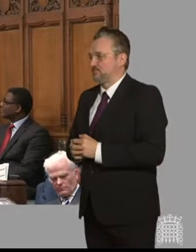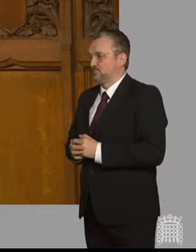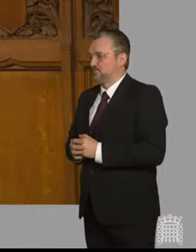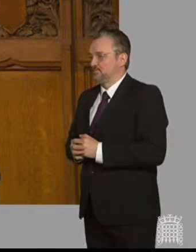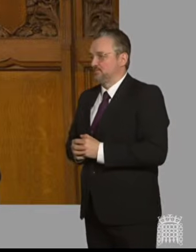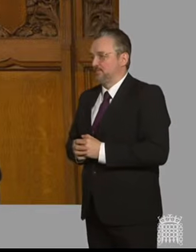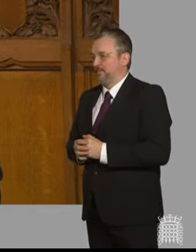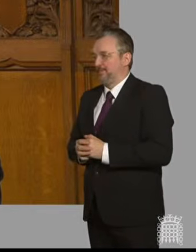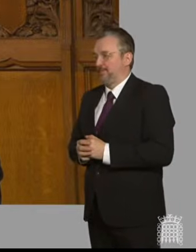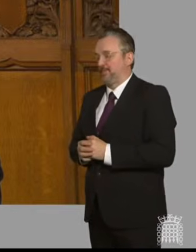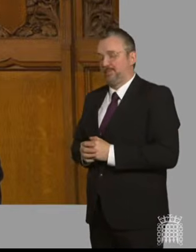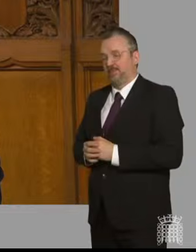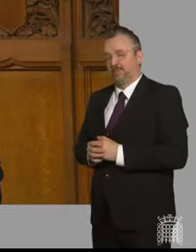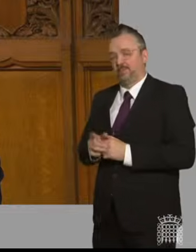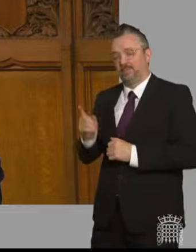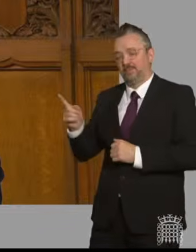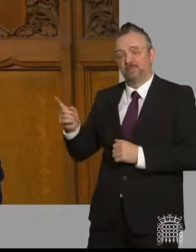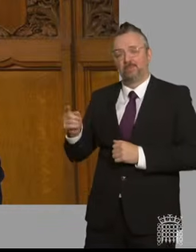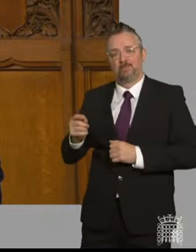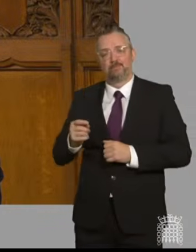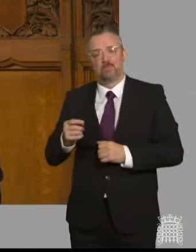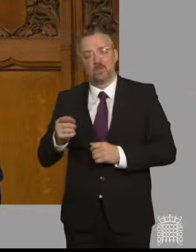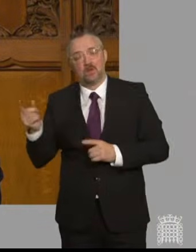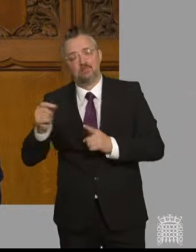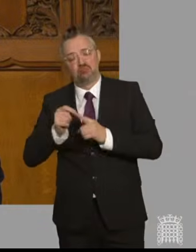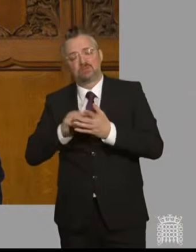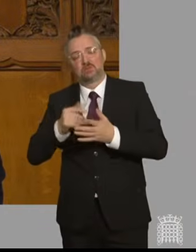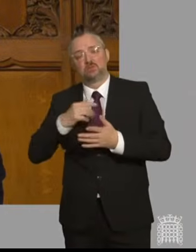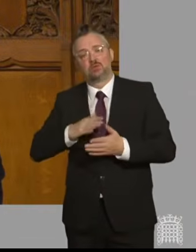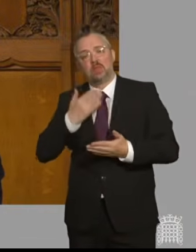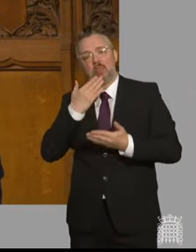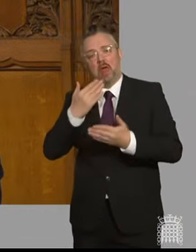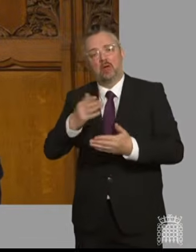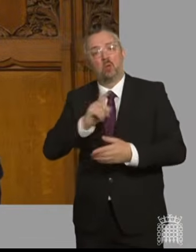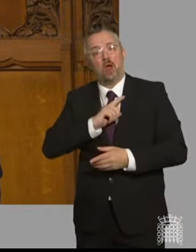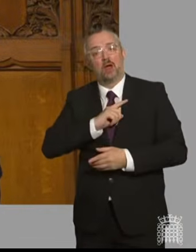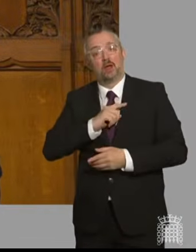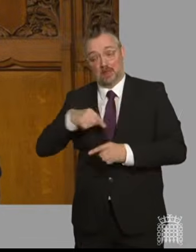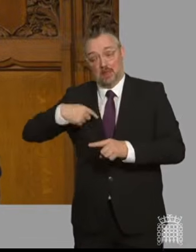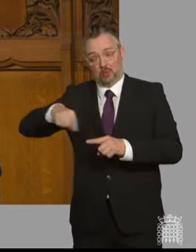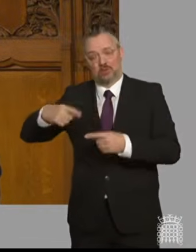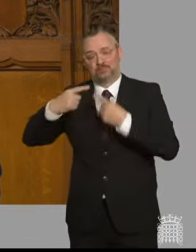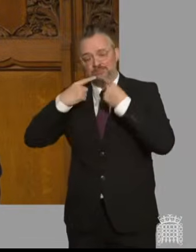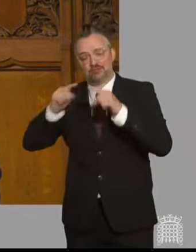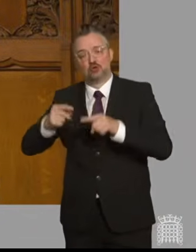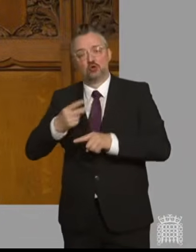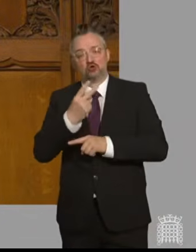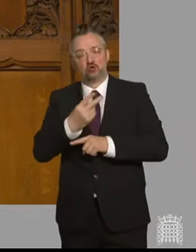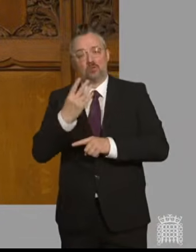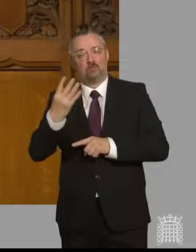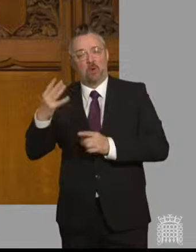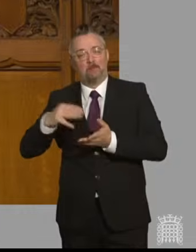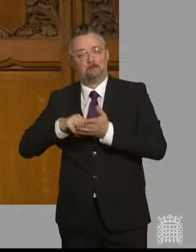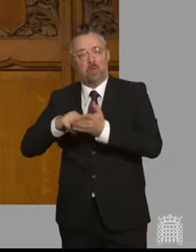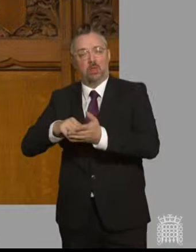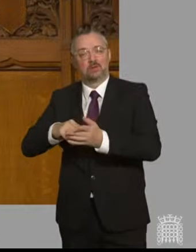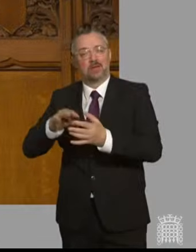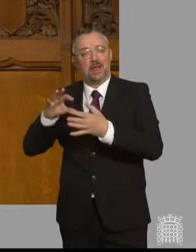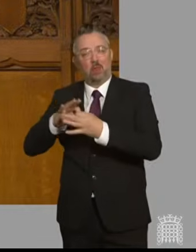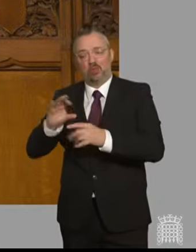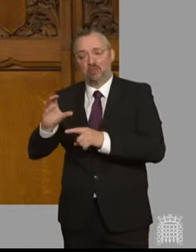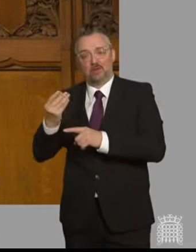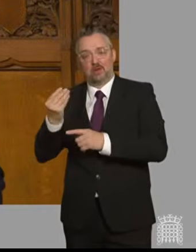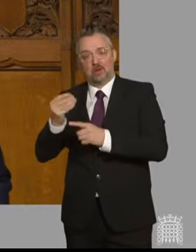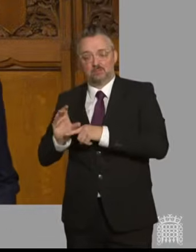million announced this week for transport and investment in Shropshire. This comes on top of